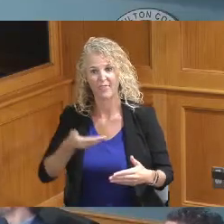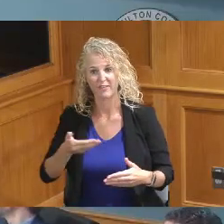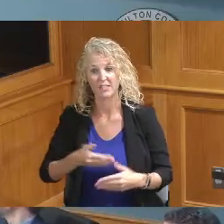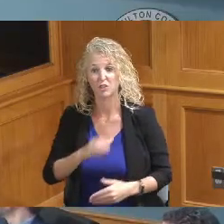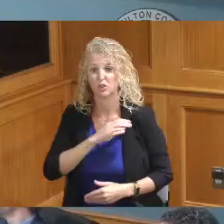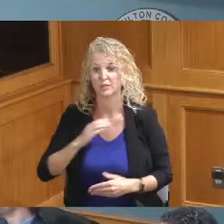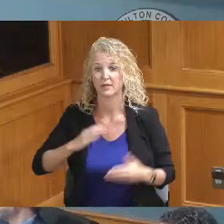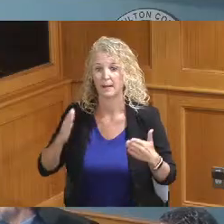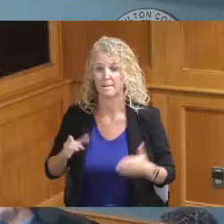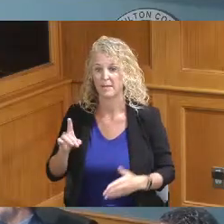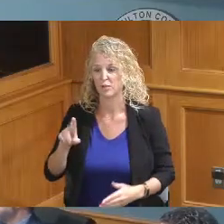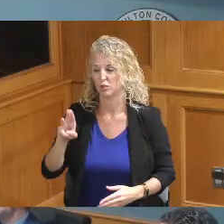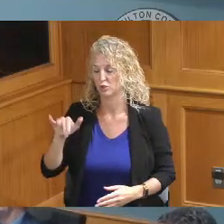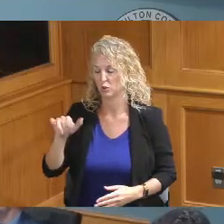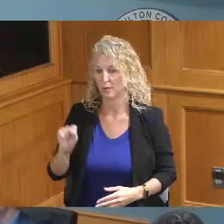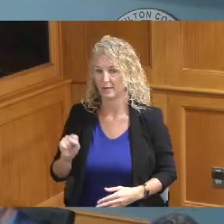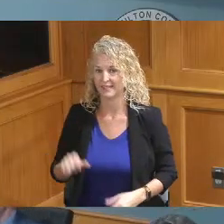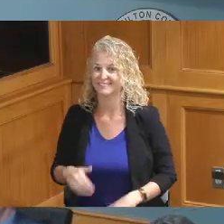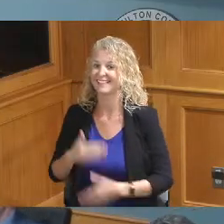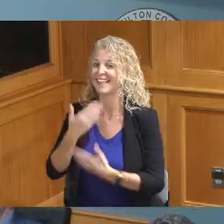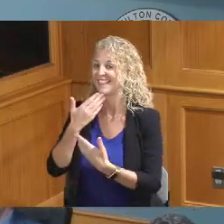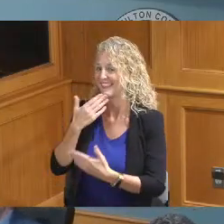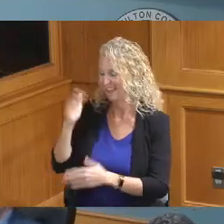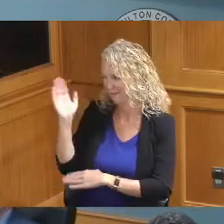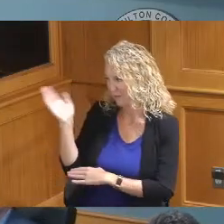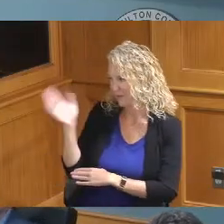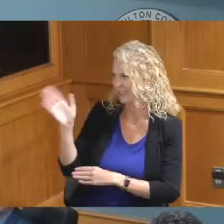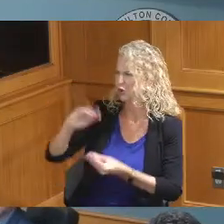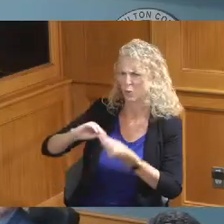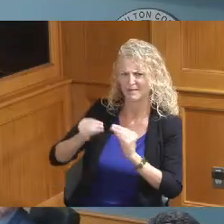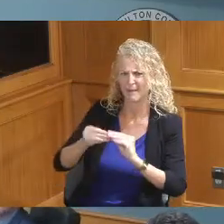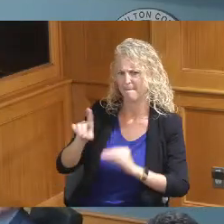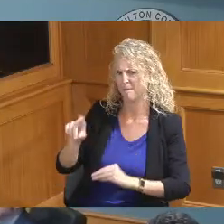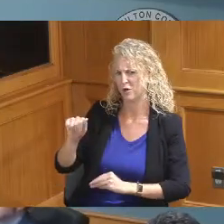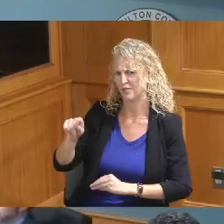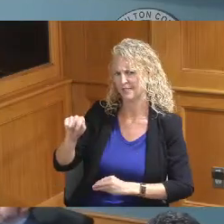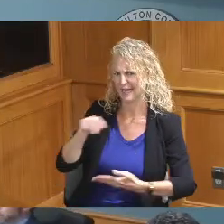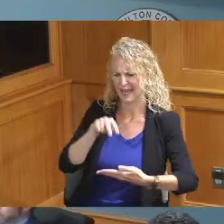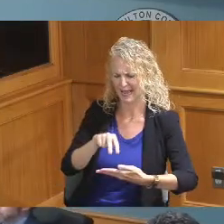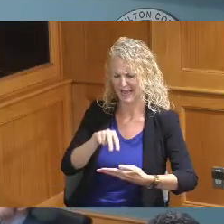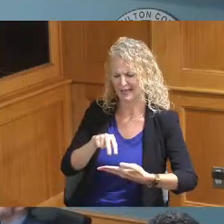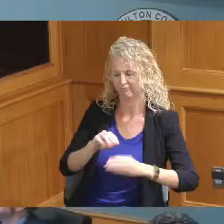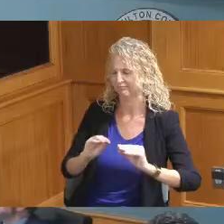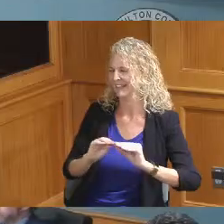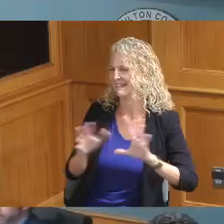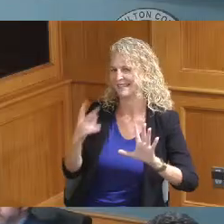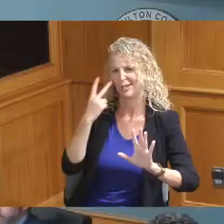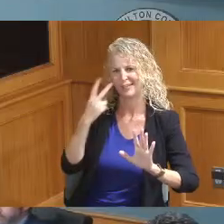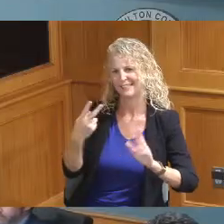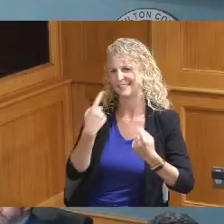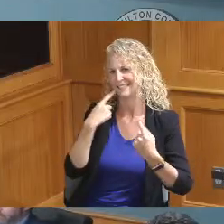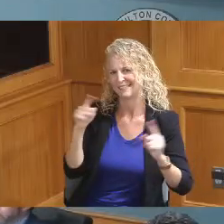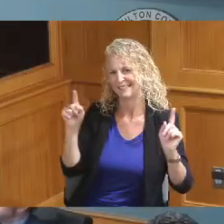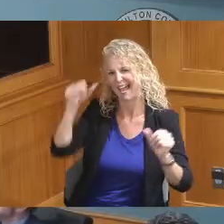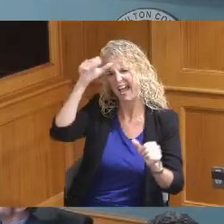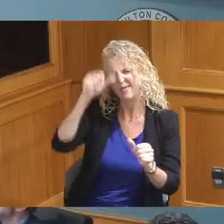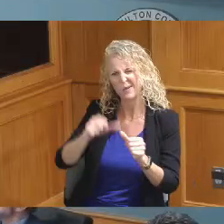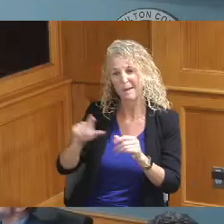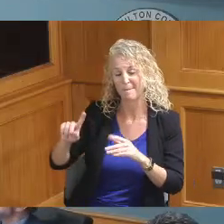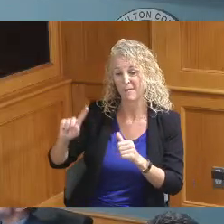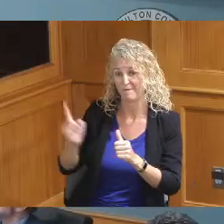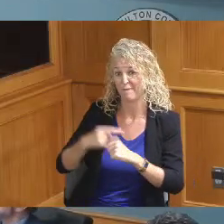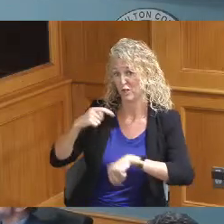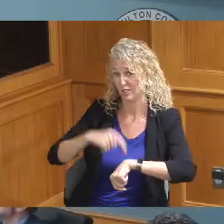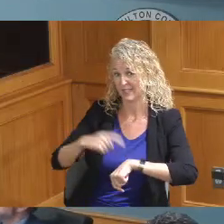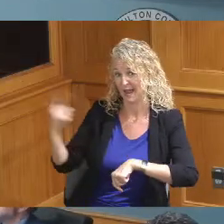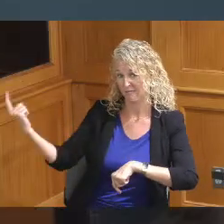Commissioner Summer-Odumas. Thank you so much for the presentation, and your numbers, your statistics speak for themselves. I remember when you came initially